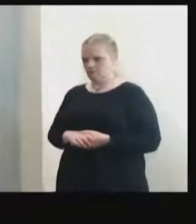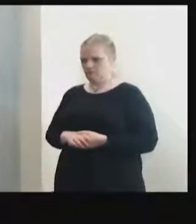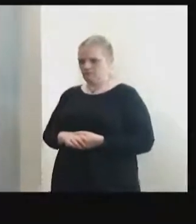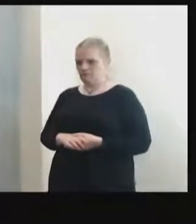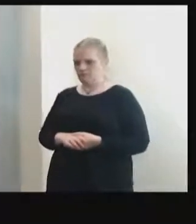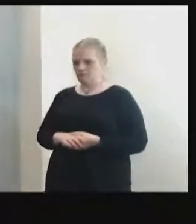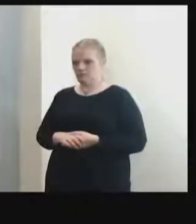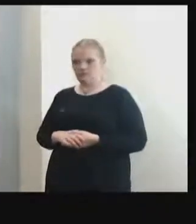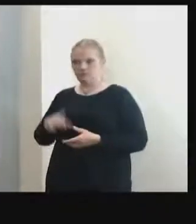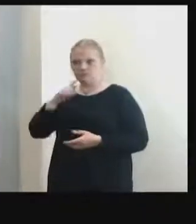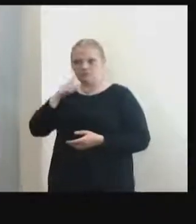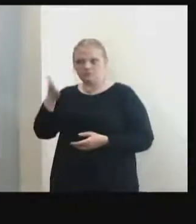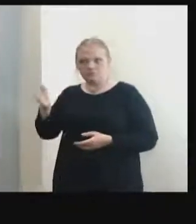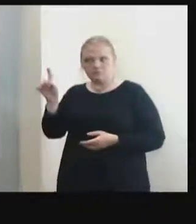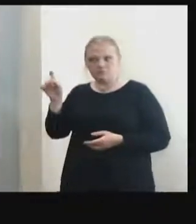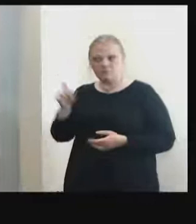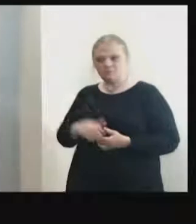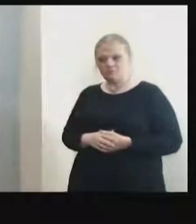Are you there, Chris?